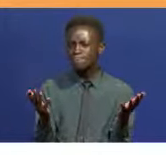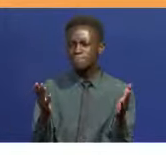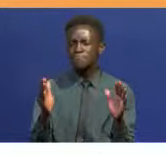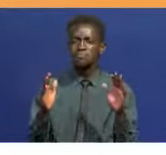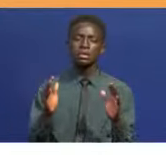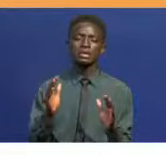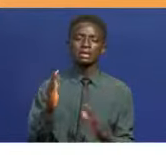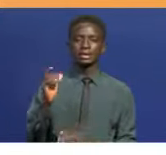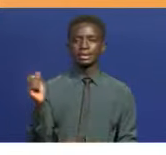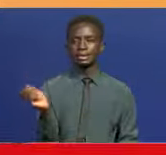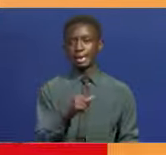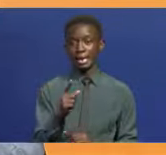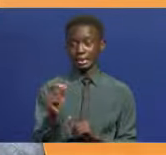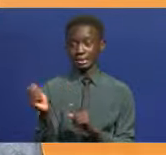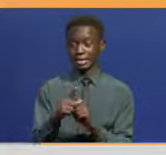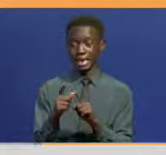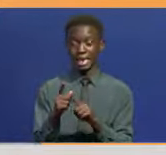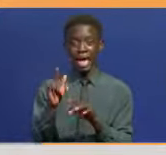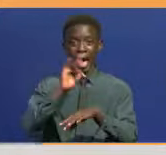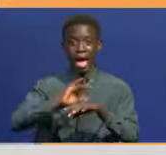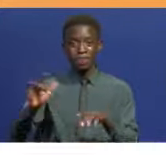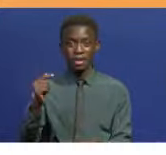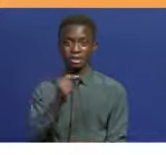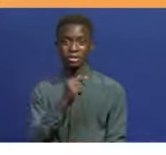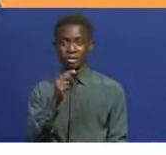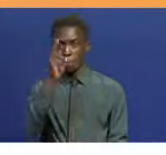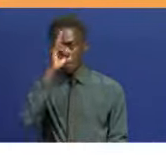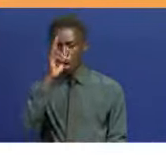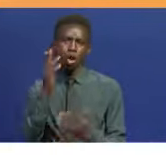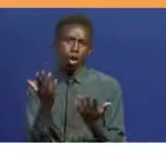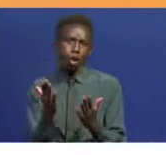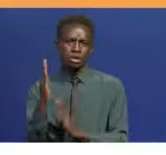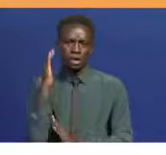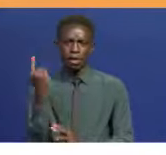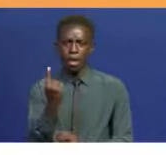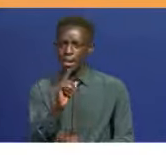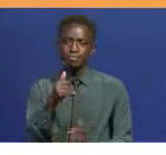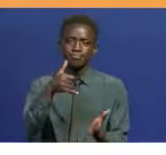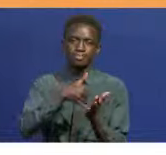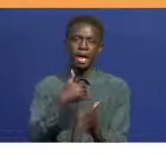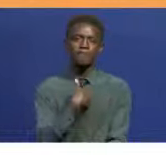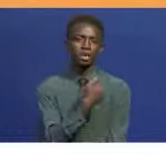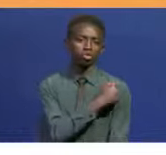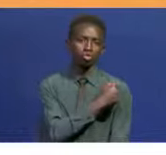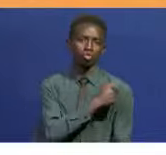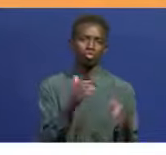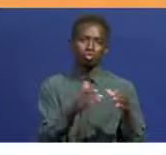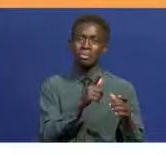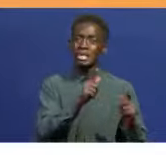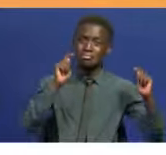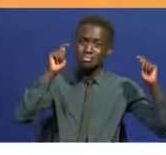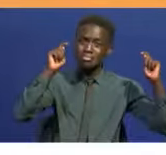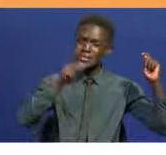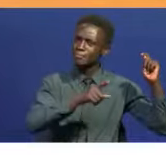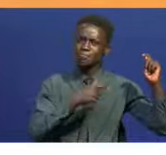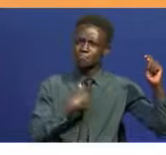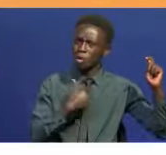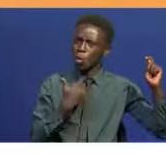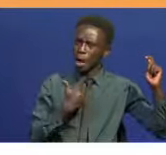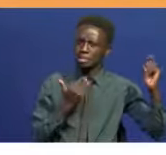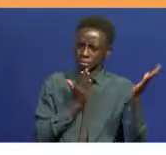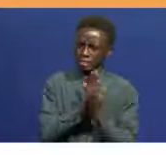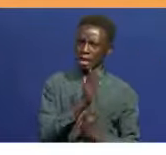sector. The doctors right now are on the streets. Mm. Yeah? Here we have the daktari championing for the rights of his people, which